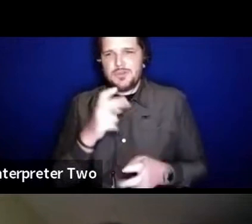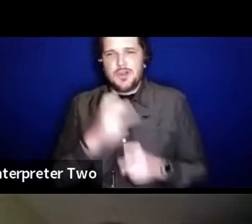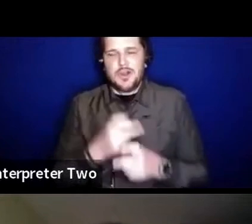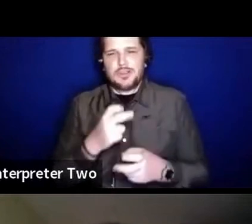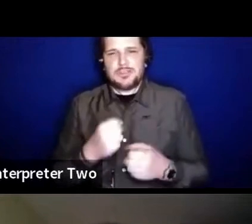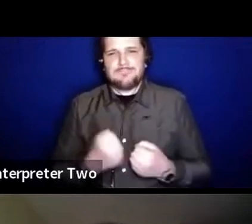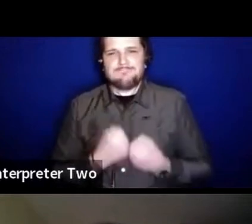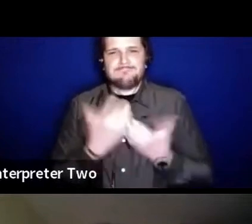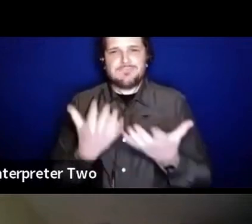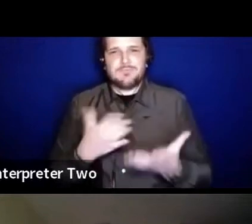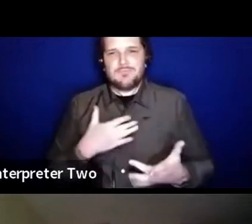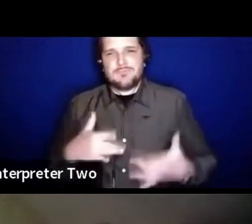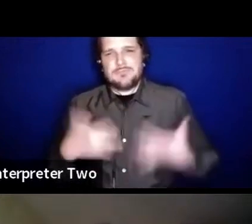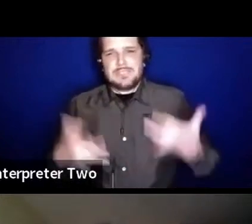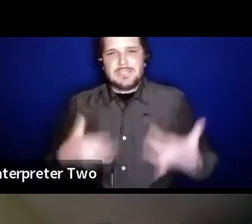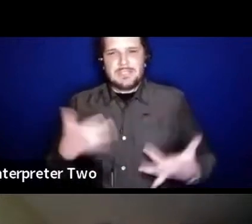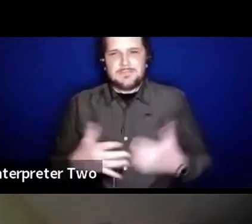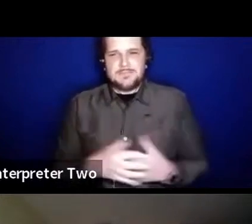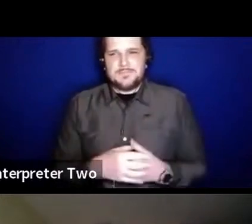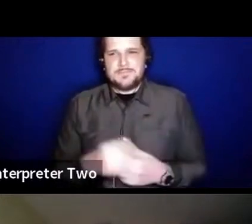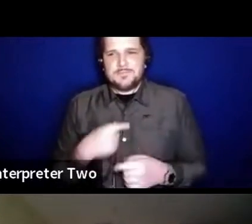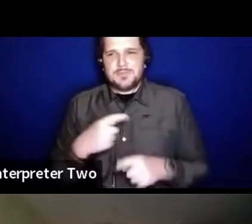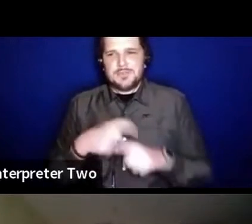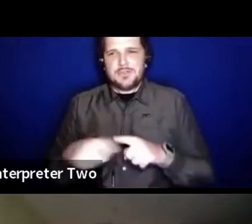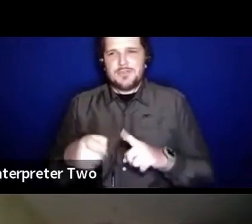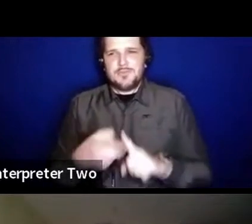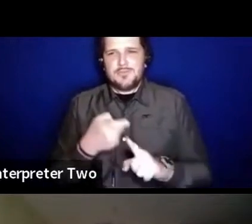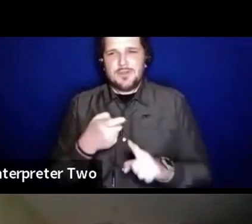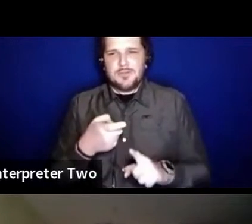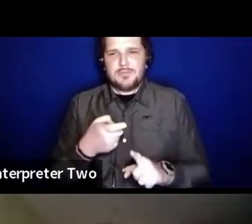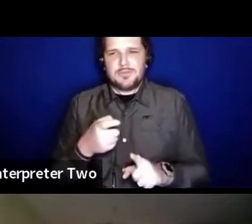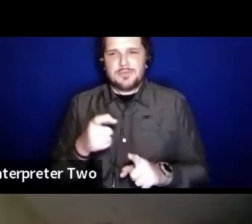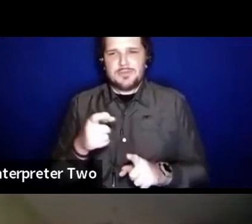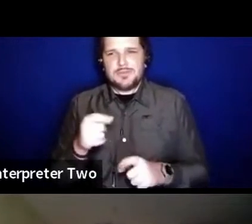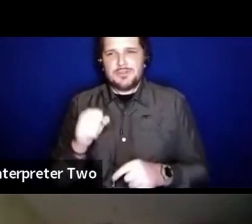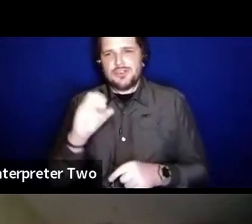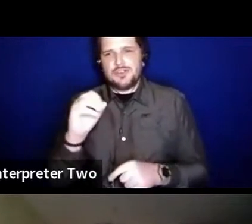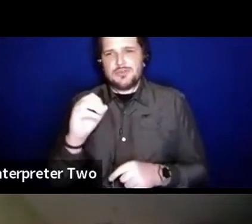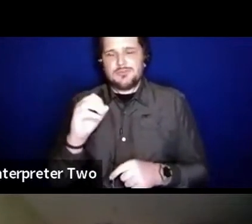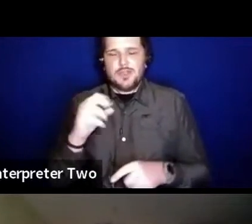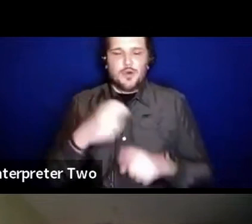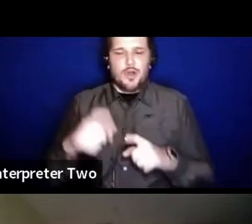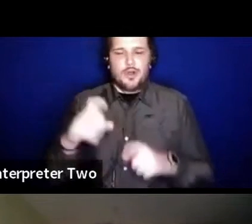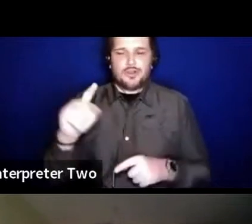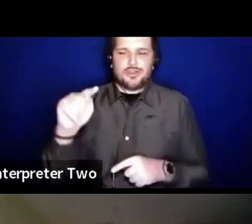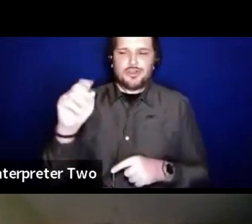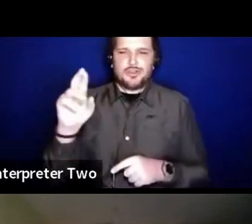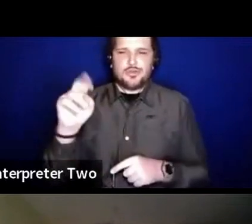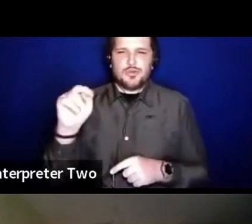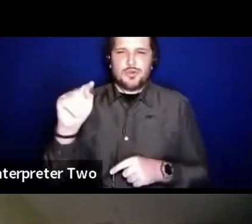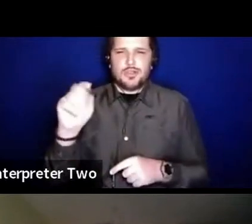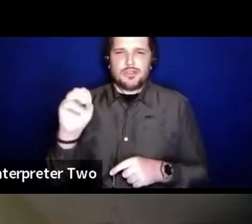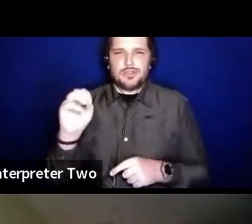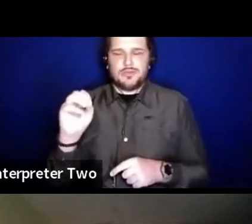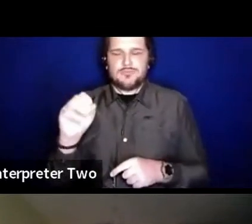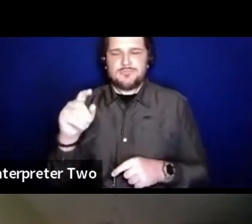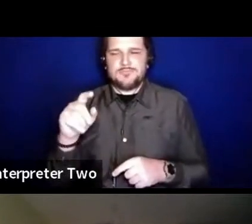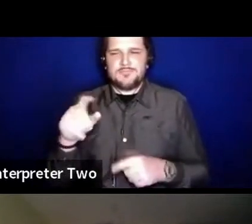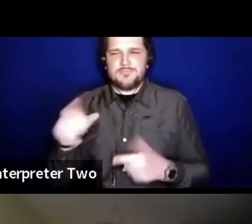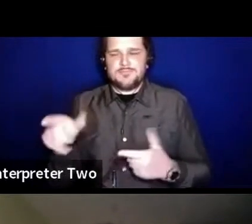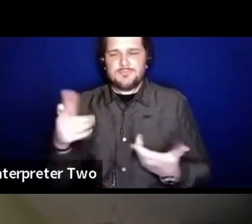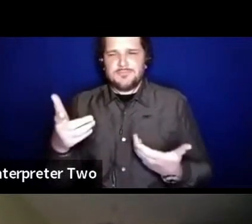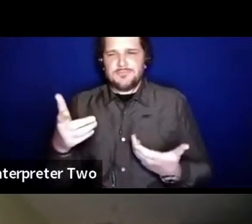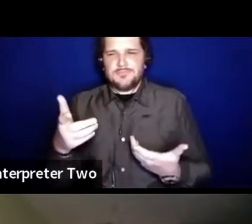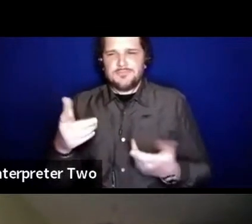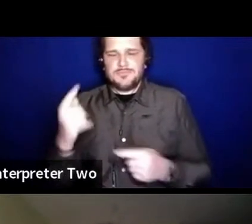actually. But yeah, I'm calling in from so-called Toronto, which is the traditional territories of, or it's the